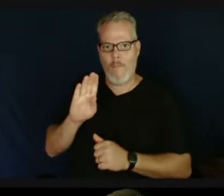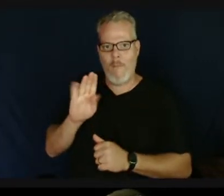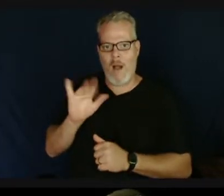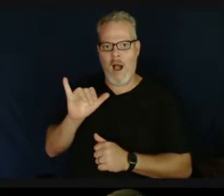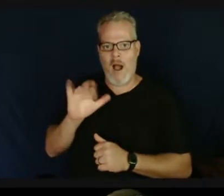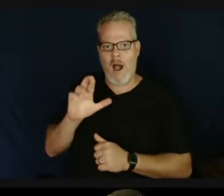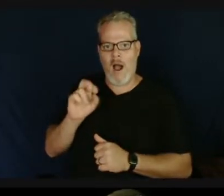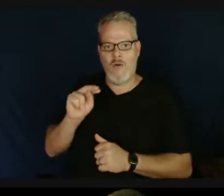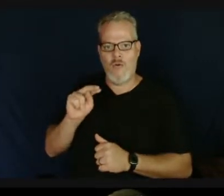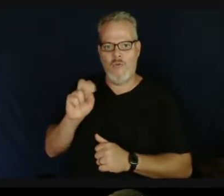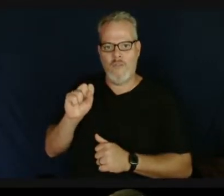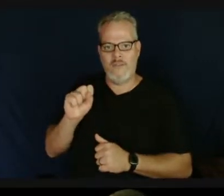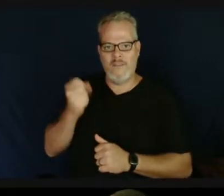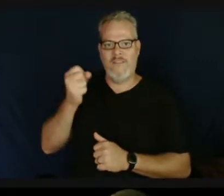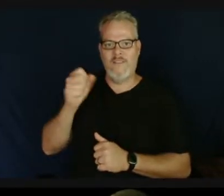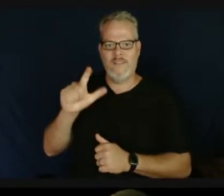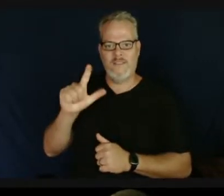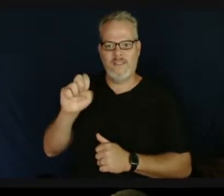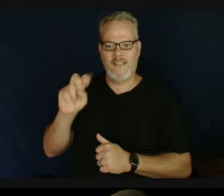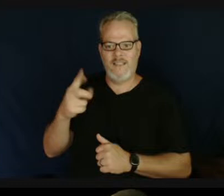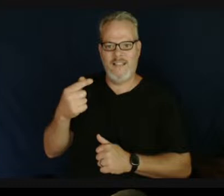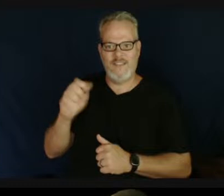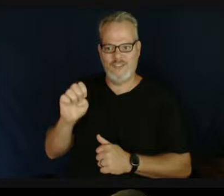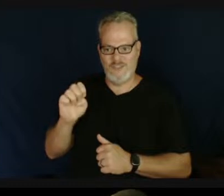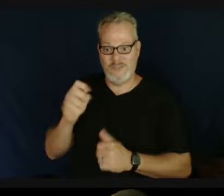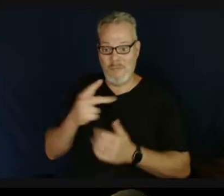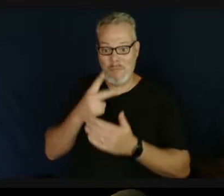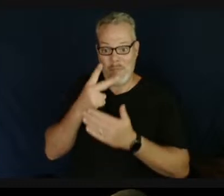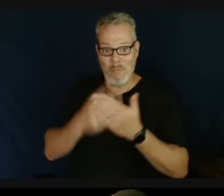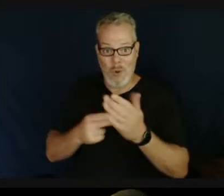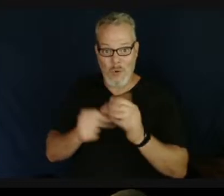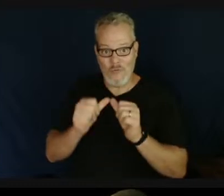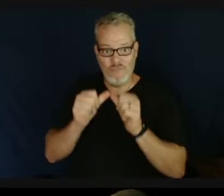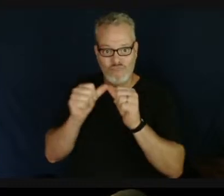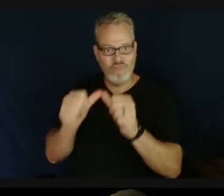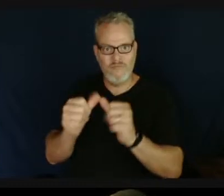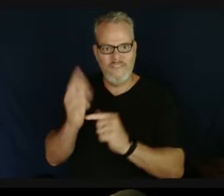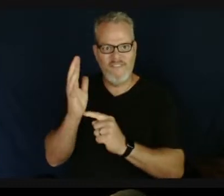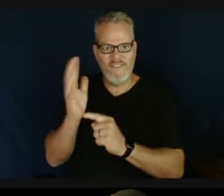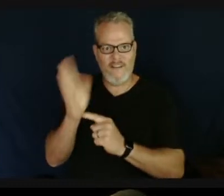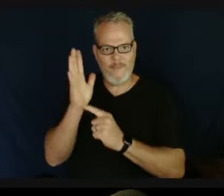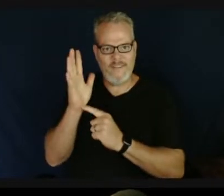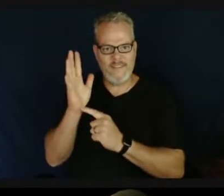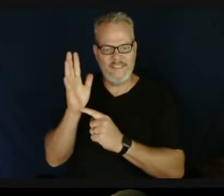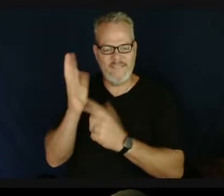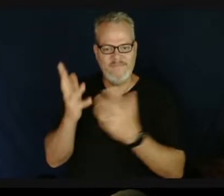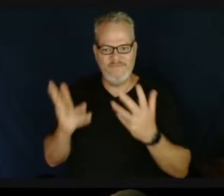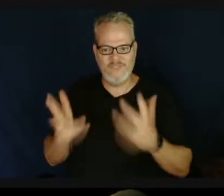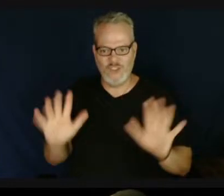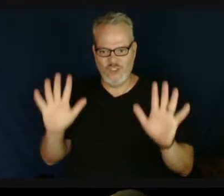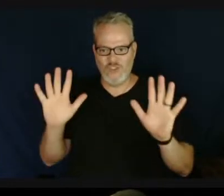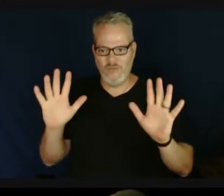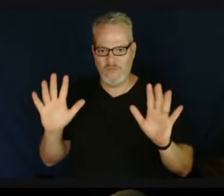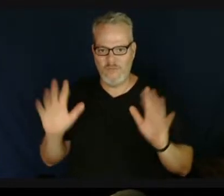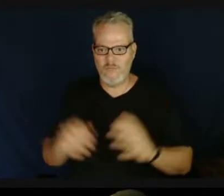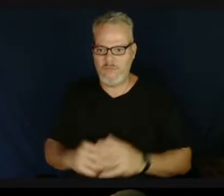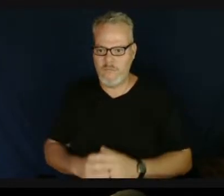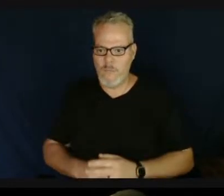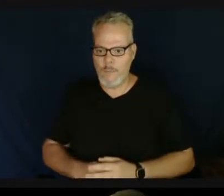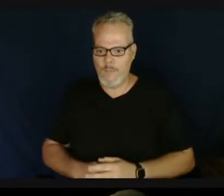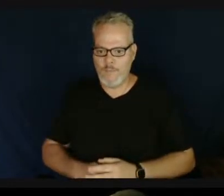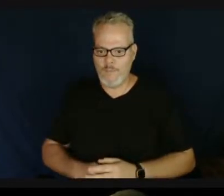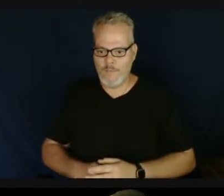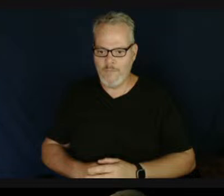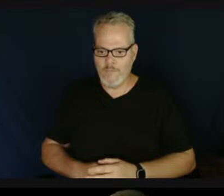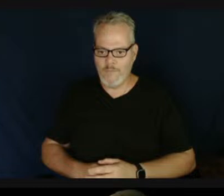So there's that. Yeah, that didn't last very long. Both of those images from within that 5-minute window. And oh, too soon here. So,